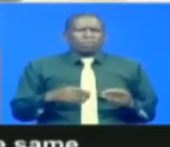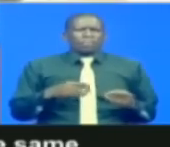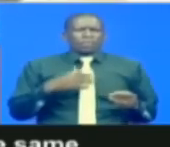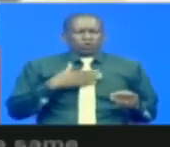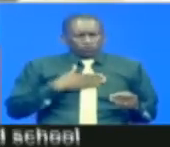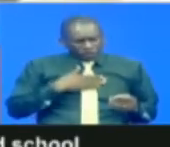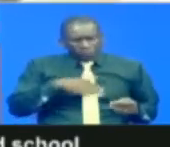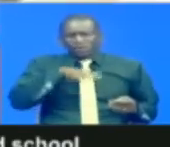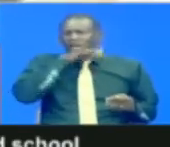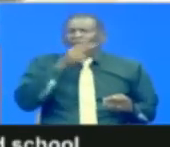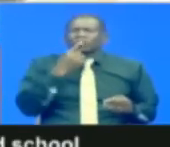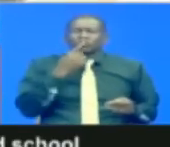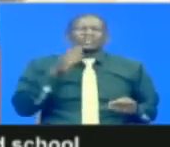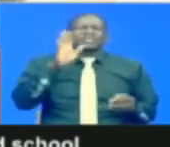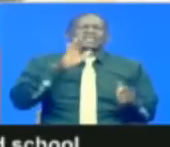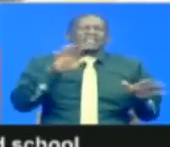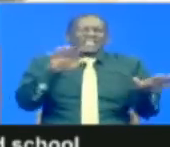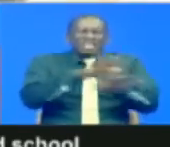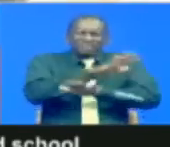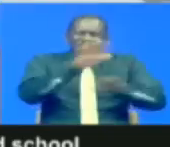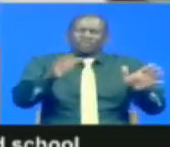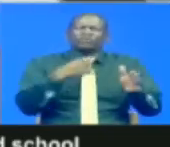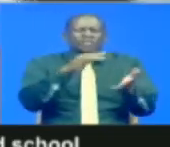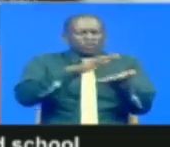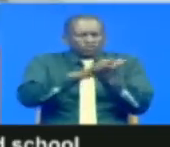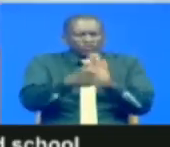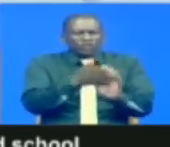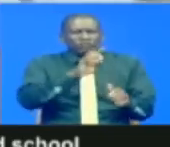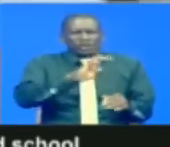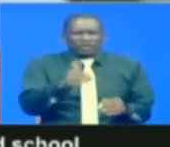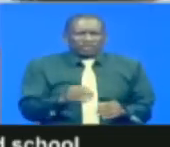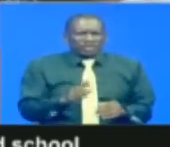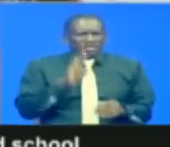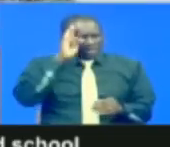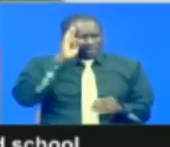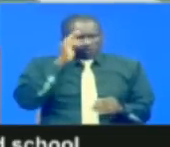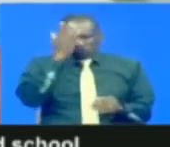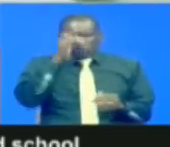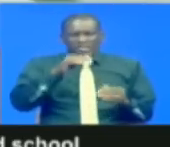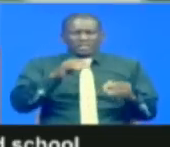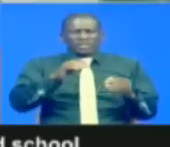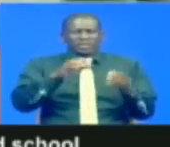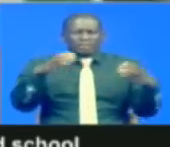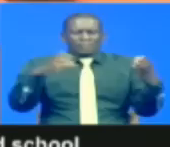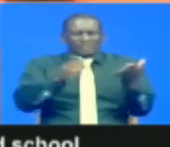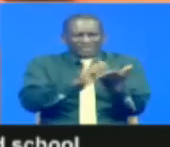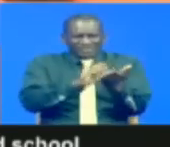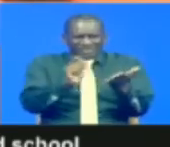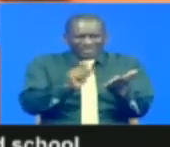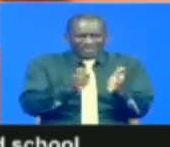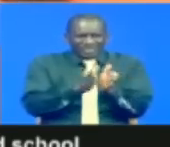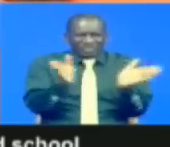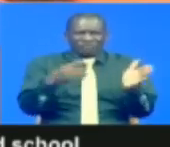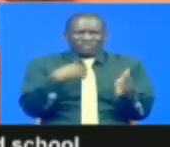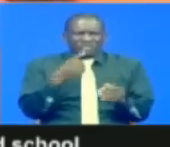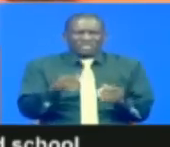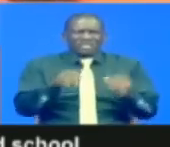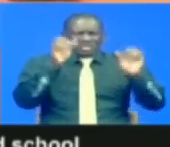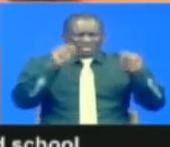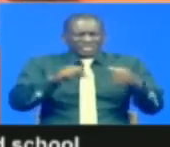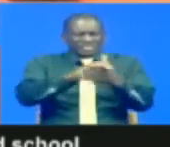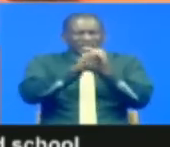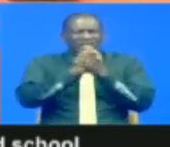Mheshimiwa Raila Odinga, kila kitu kikasemekana kimesamehewa. A reason that the party secretary general says does not add up. If indeed the handshake was